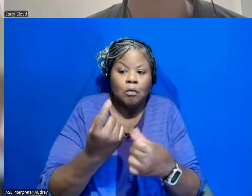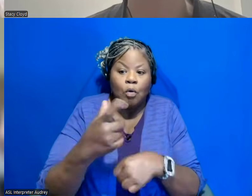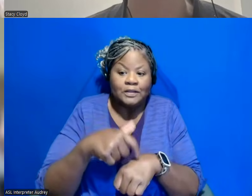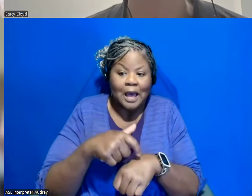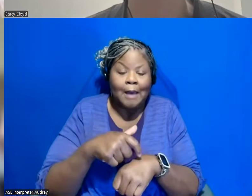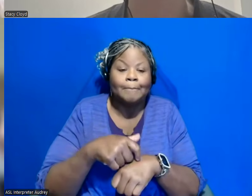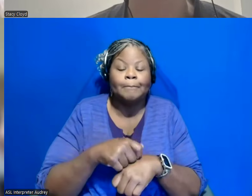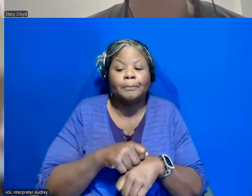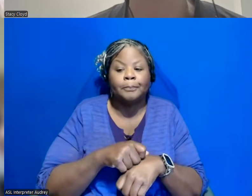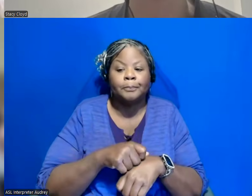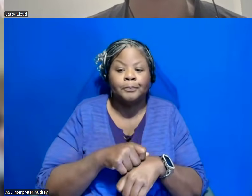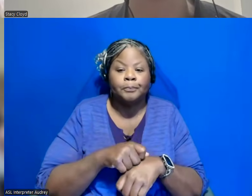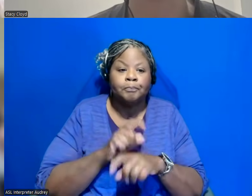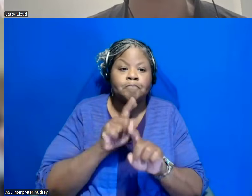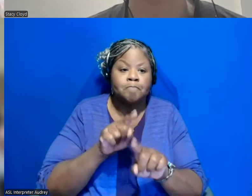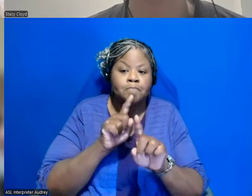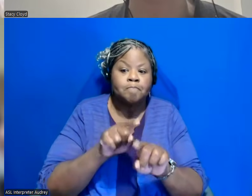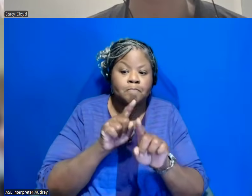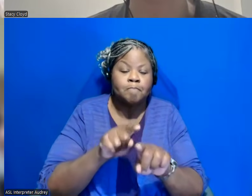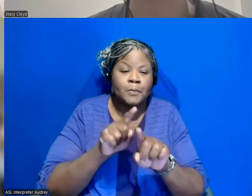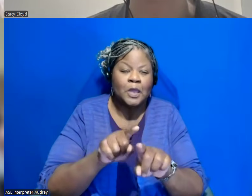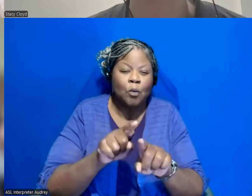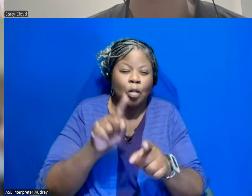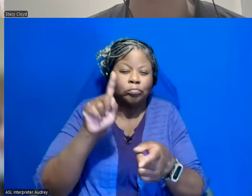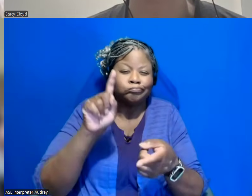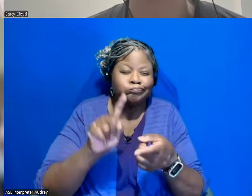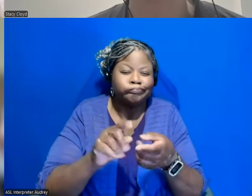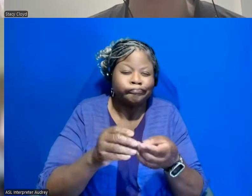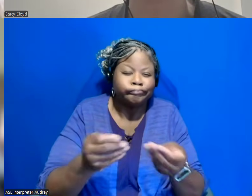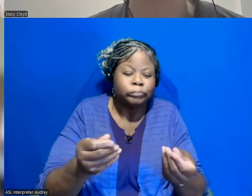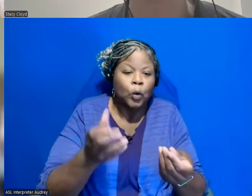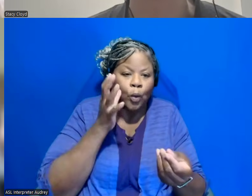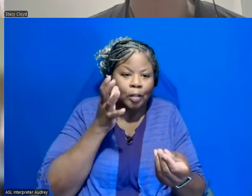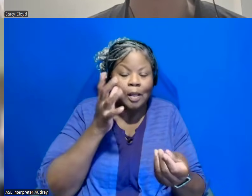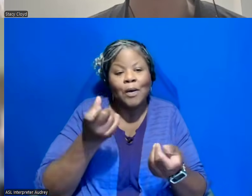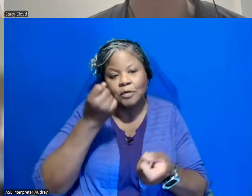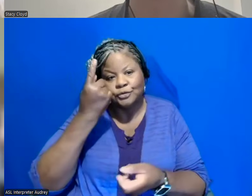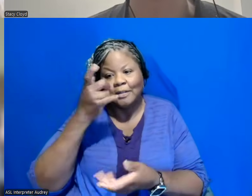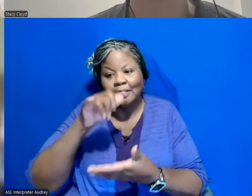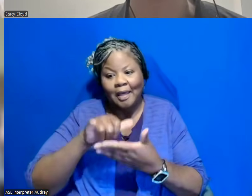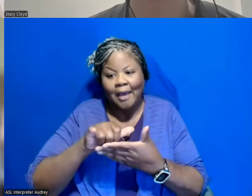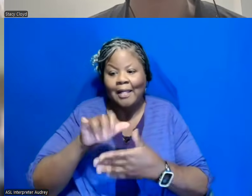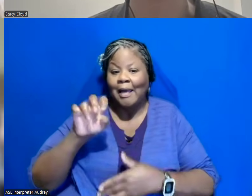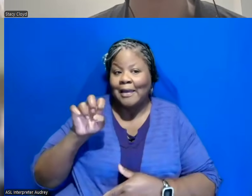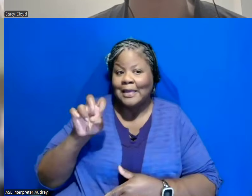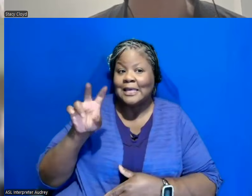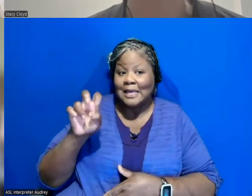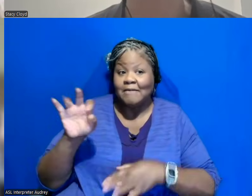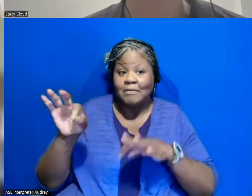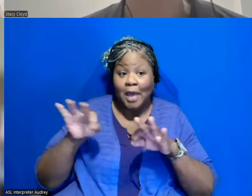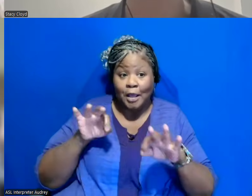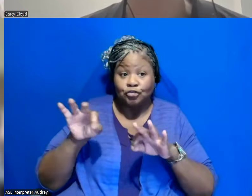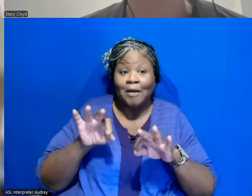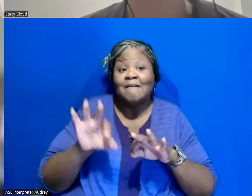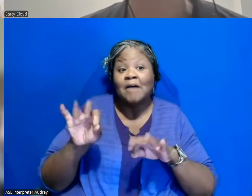it's gonna, wear thin. And we all have to understand that, just like Eve was talking about, find the